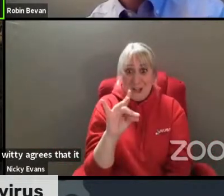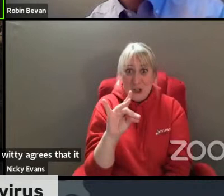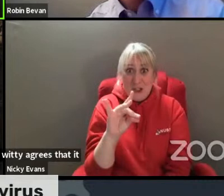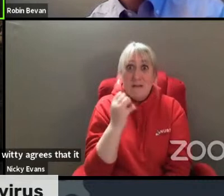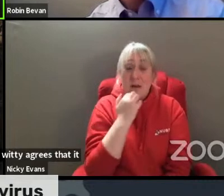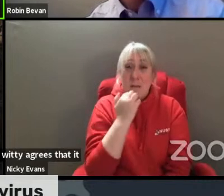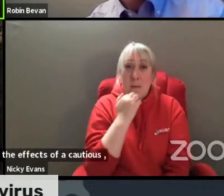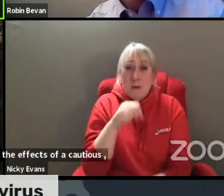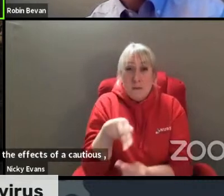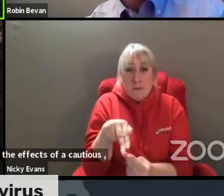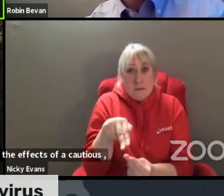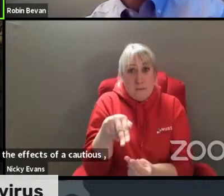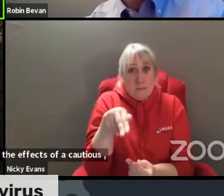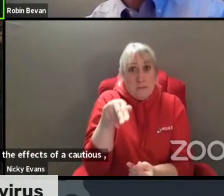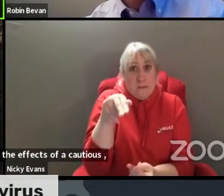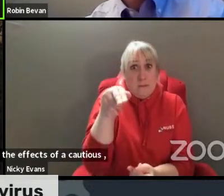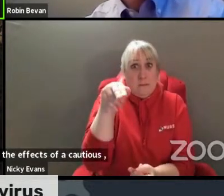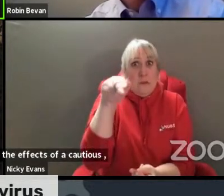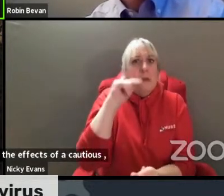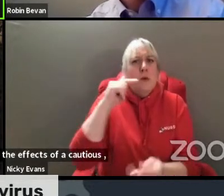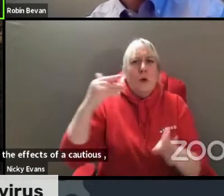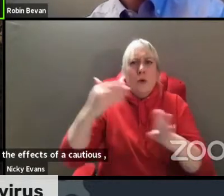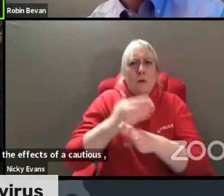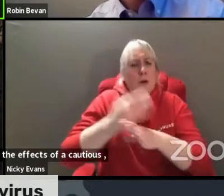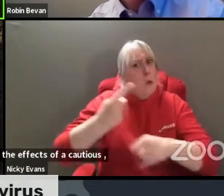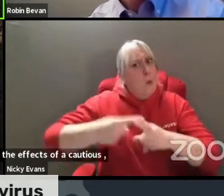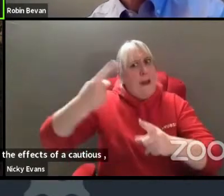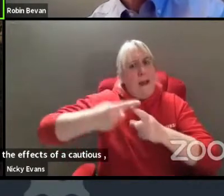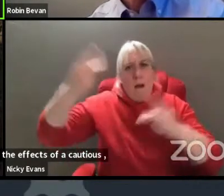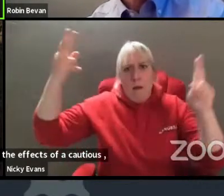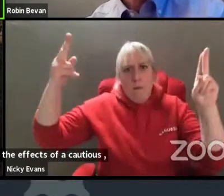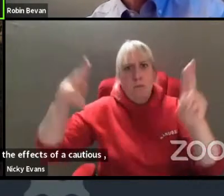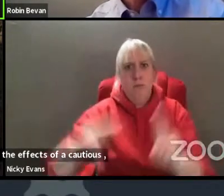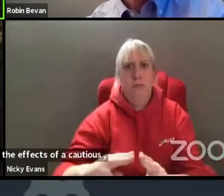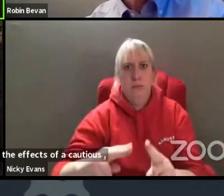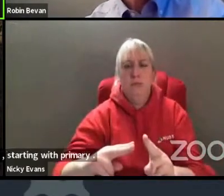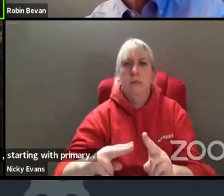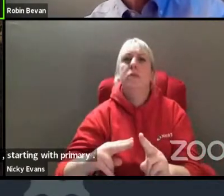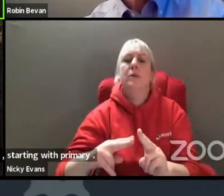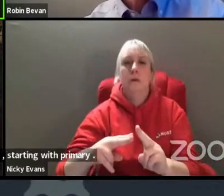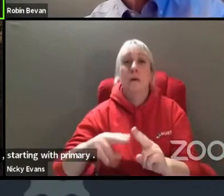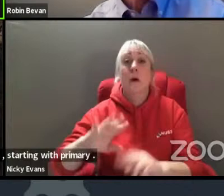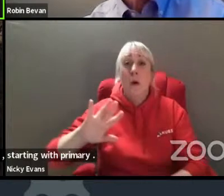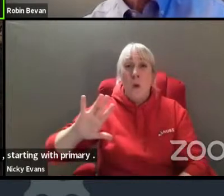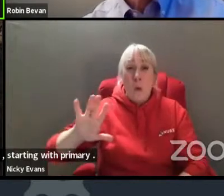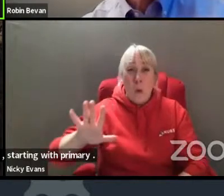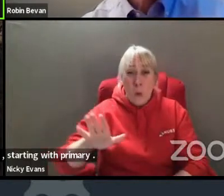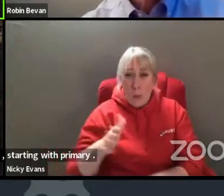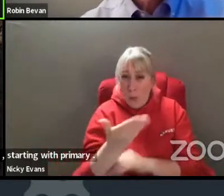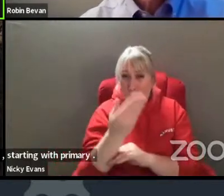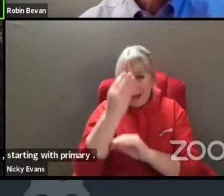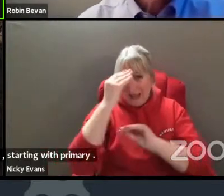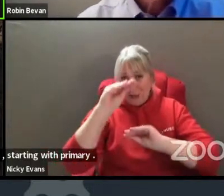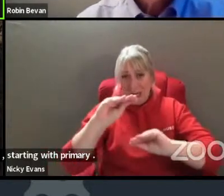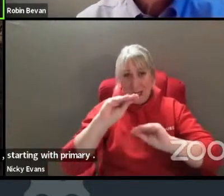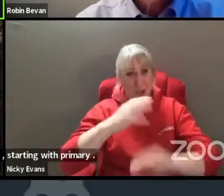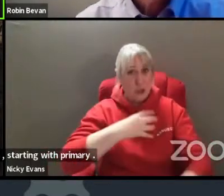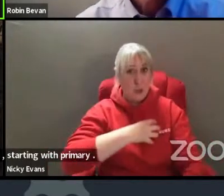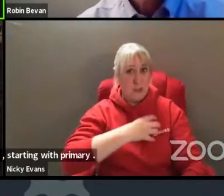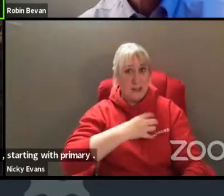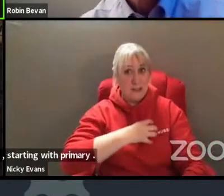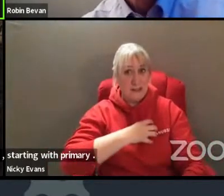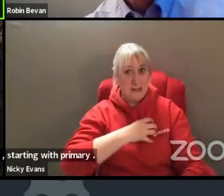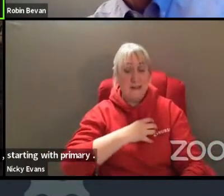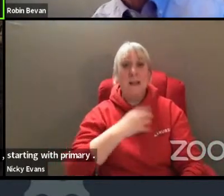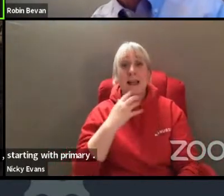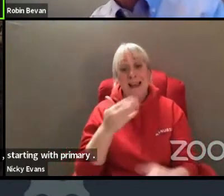taken to suppress transmission. And all the education unions, including the support staff unions, wrote a joint statement on the